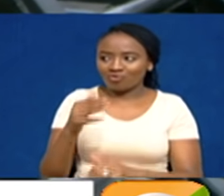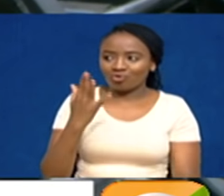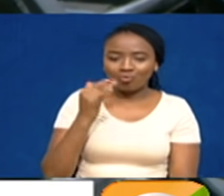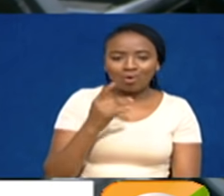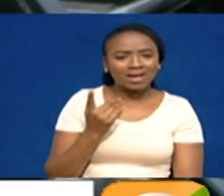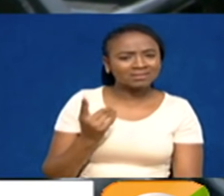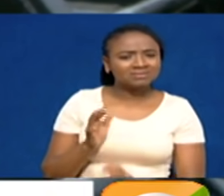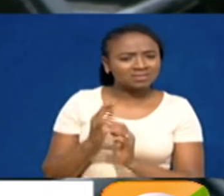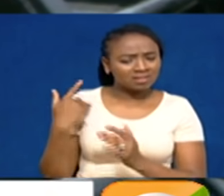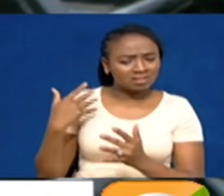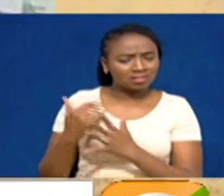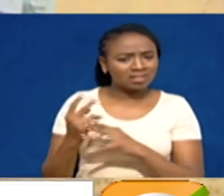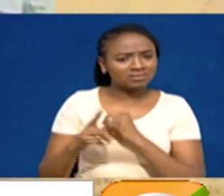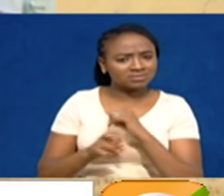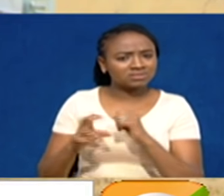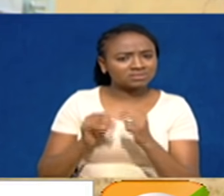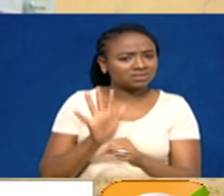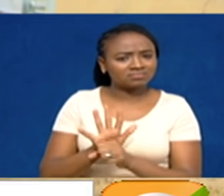of theft in the last few months.